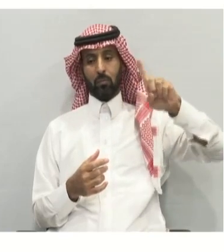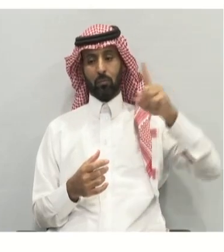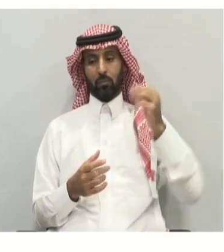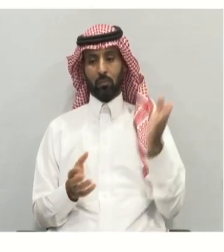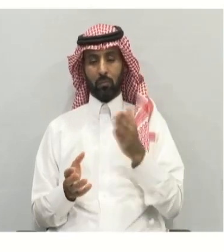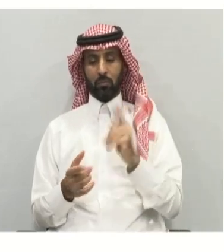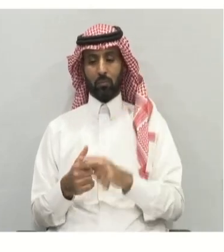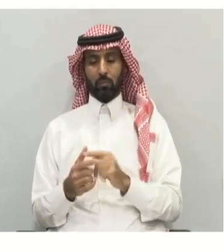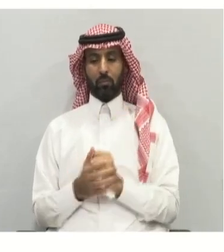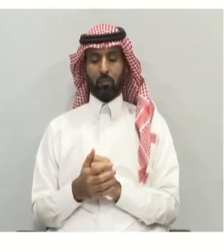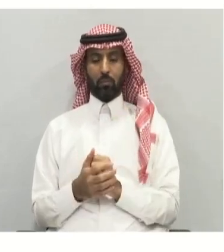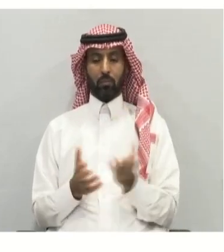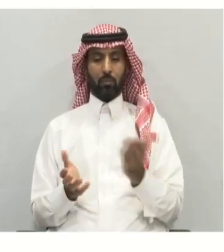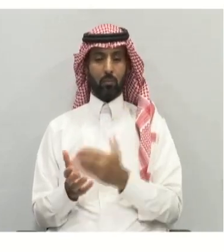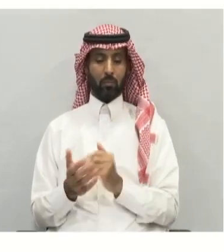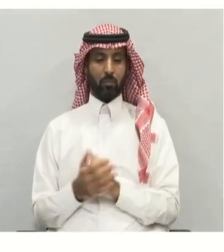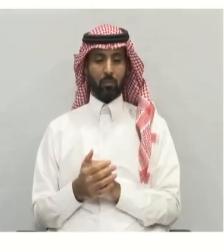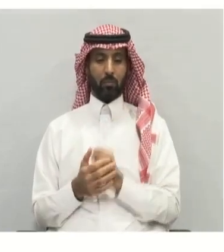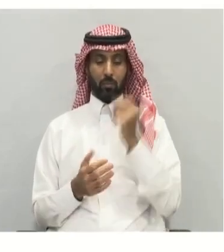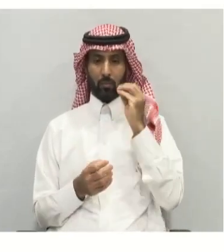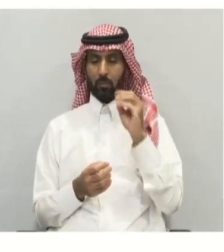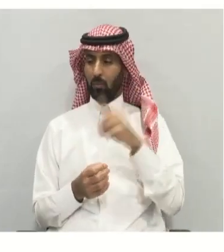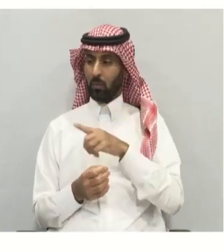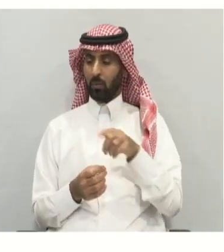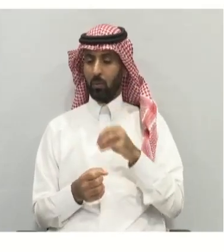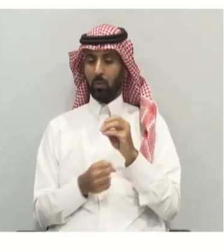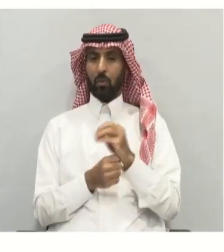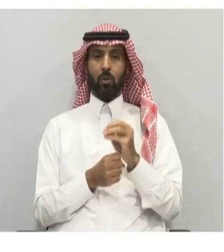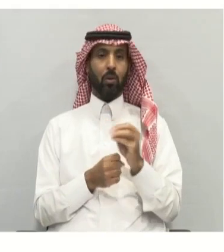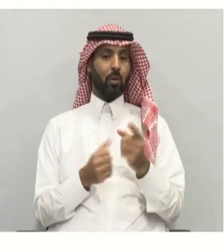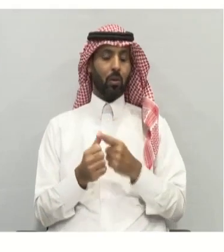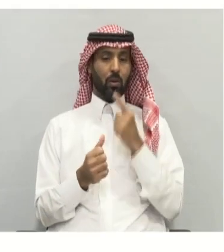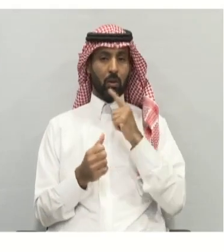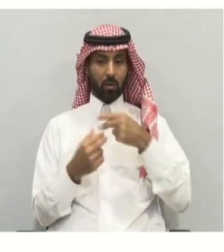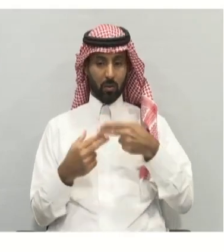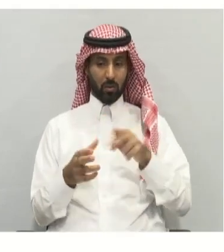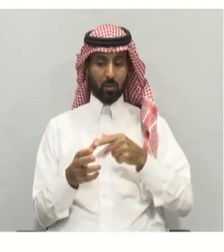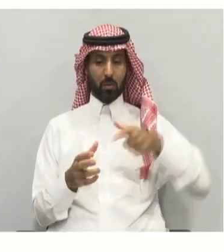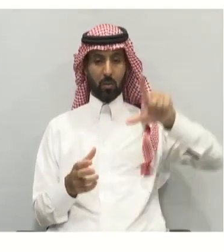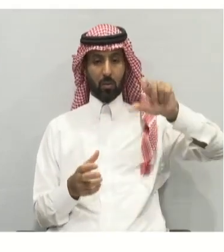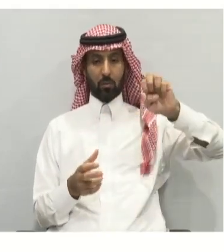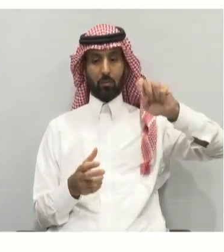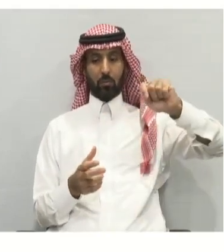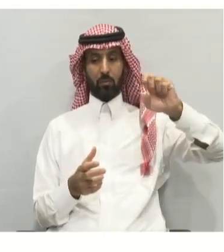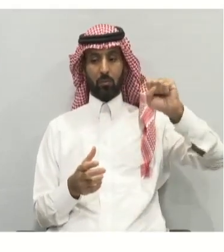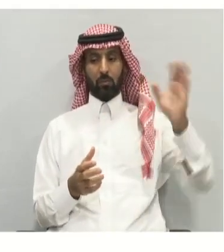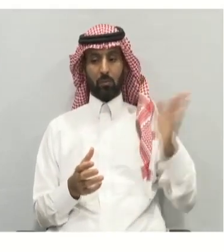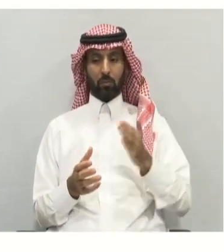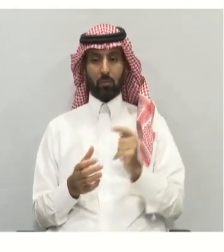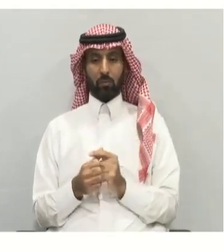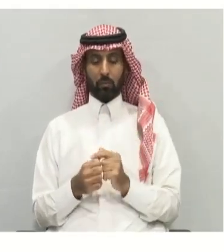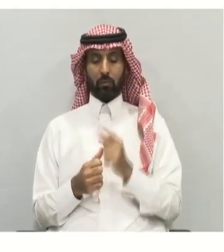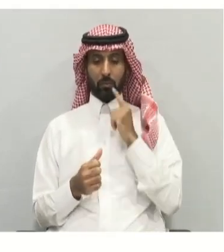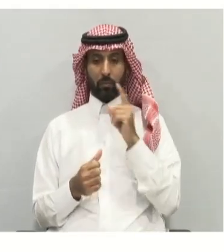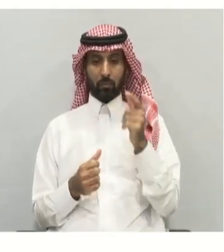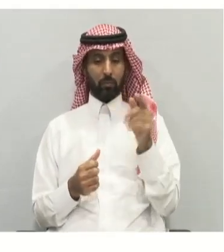plus infinitive. After this, we learned about, or we talked about let's plus a verb, and we said that usually let's is an